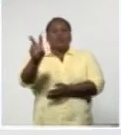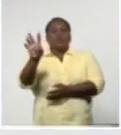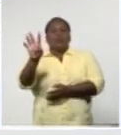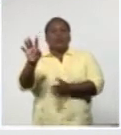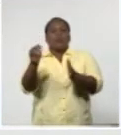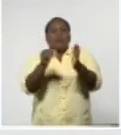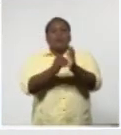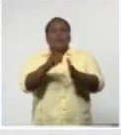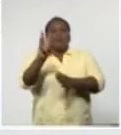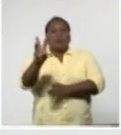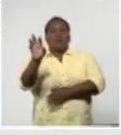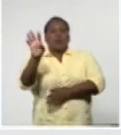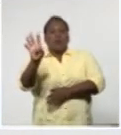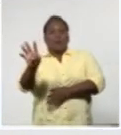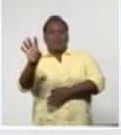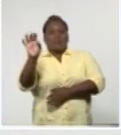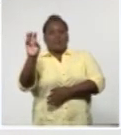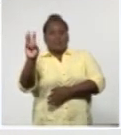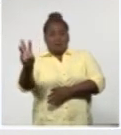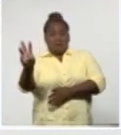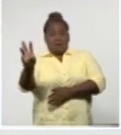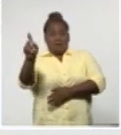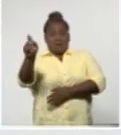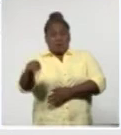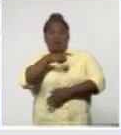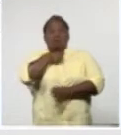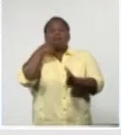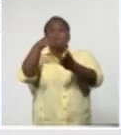for a cumulative of